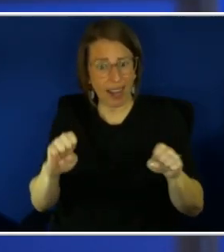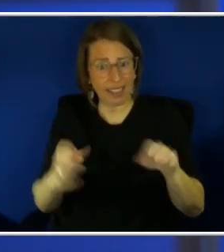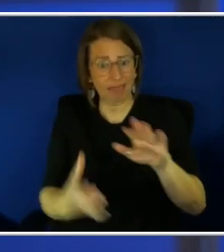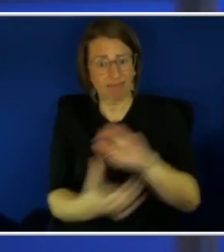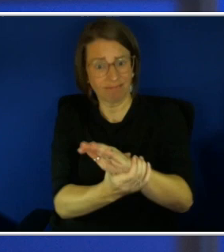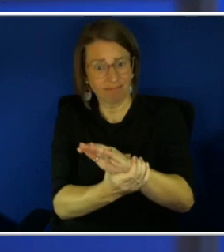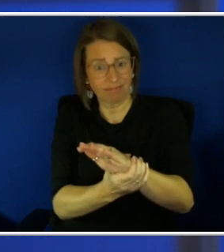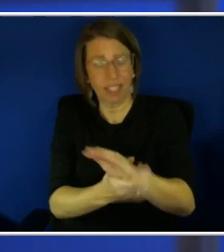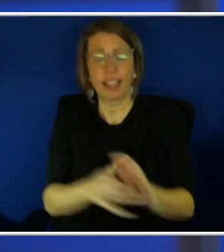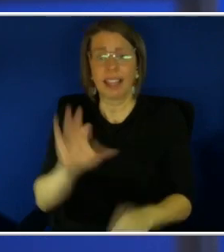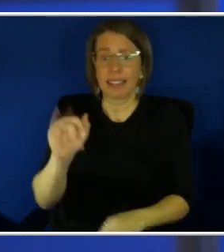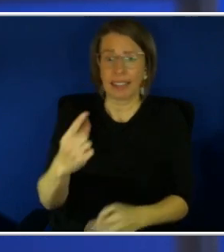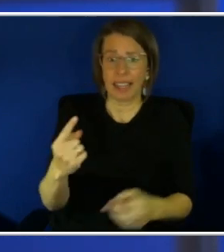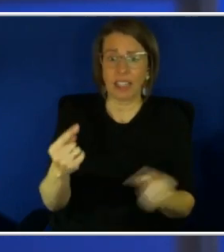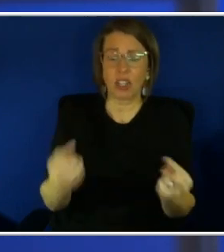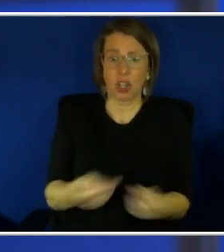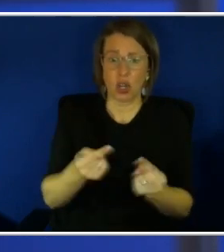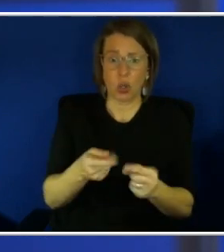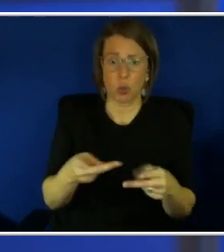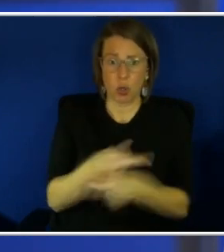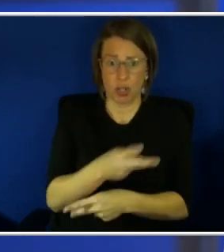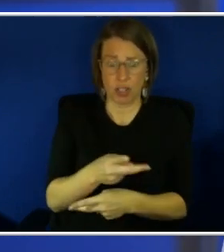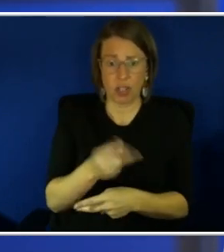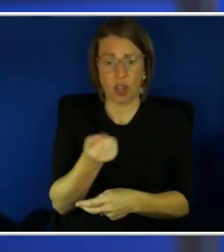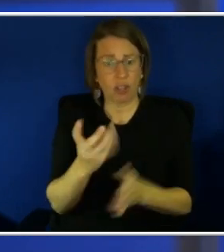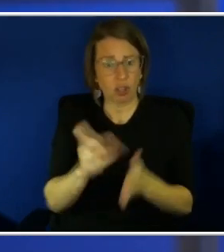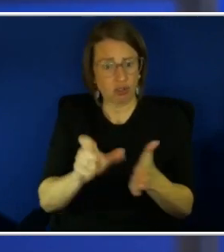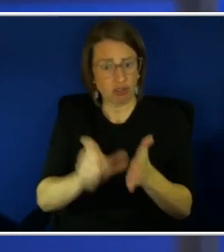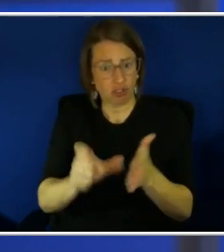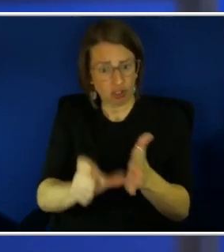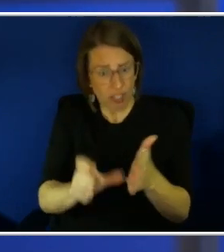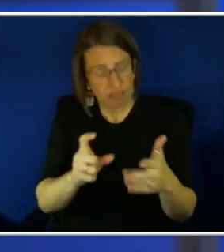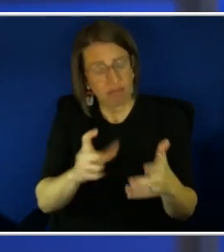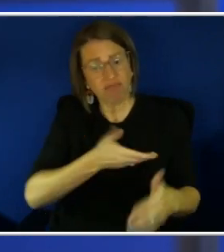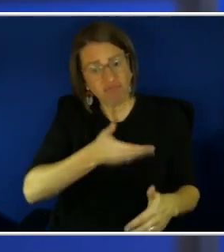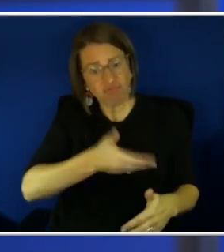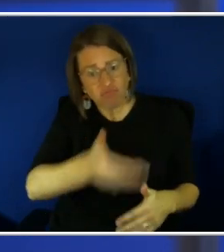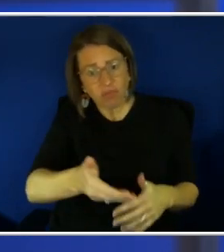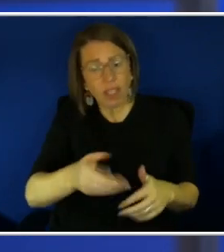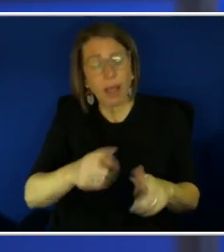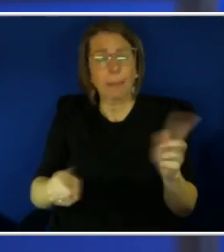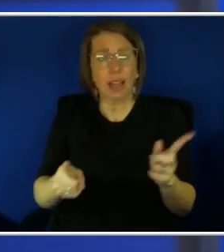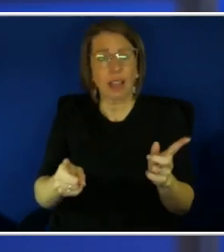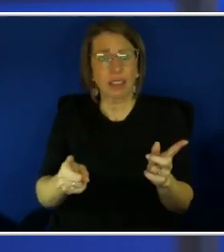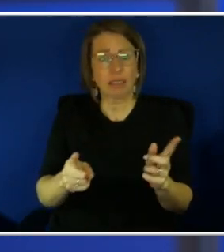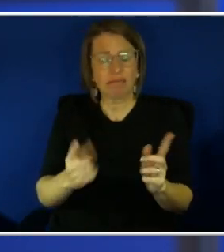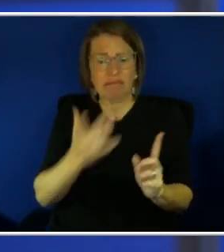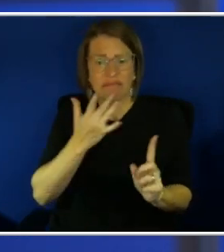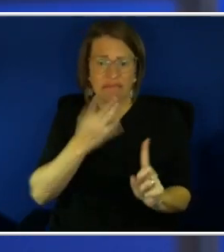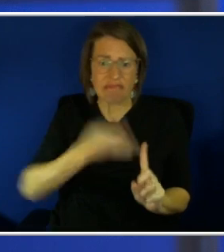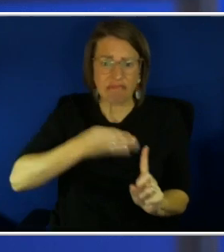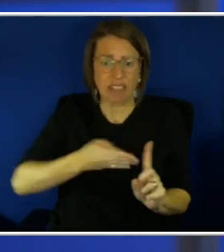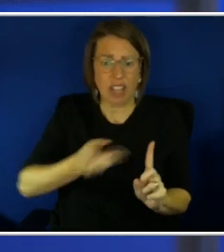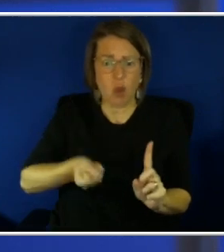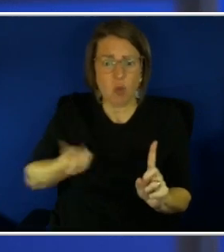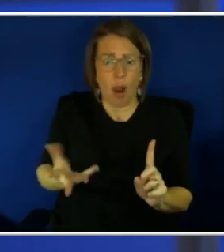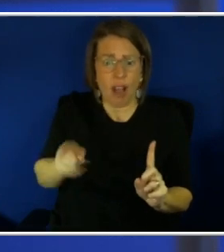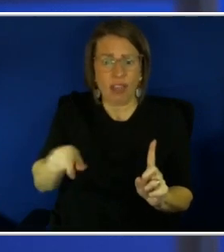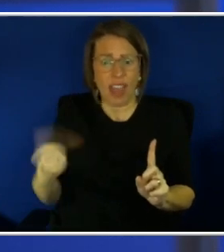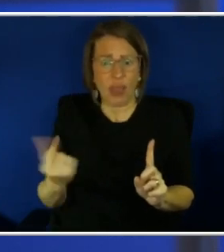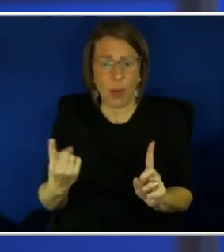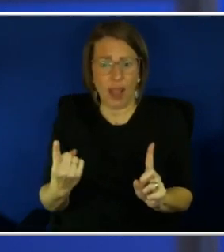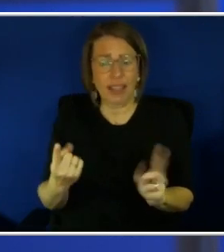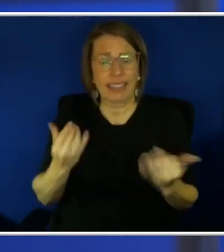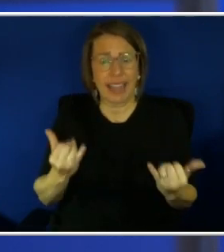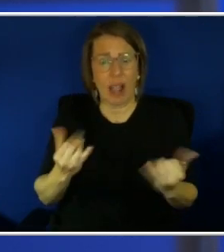got hurt the worst, and I had a couple surgeries on it. And but I started favoring it so much I wore out the other one. Okay. So now I'm in both